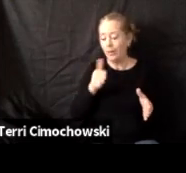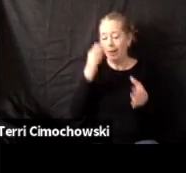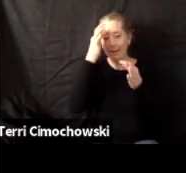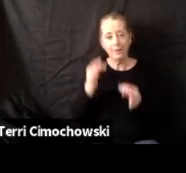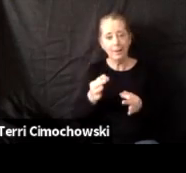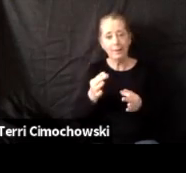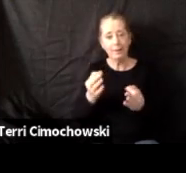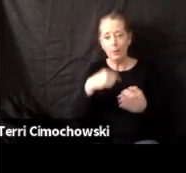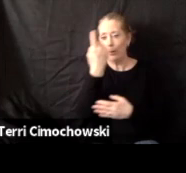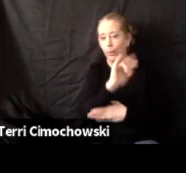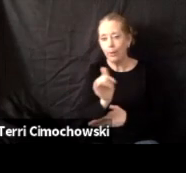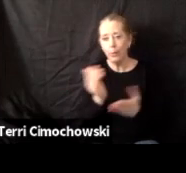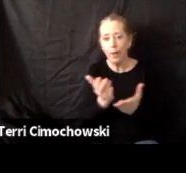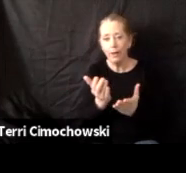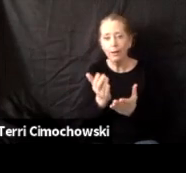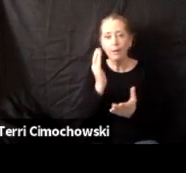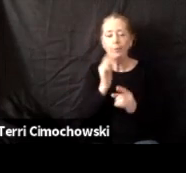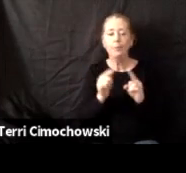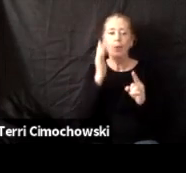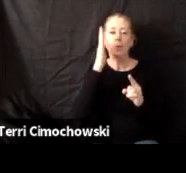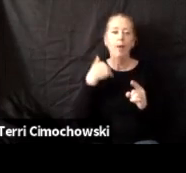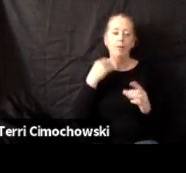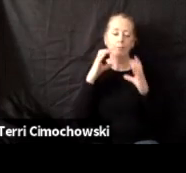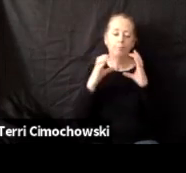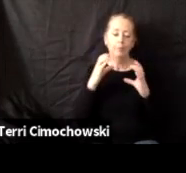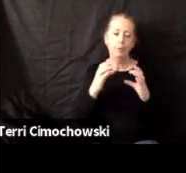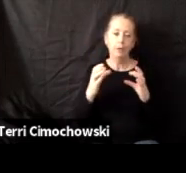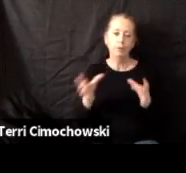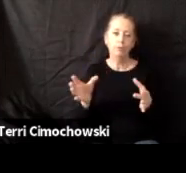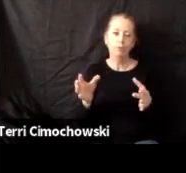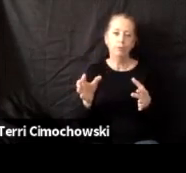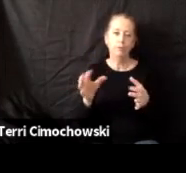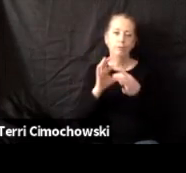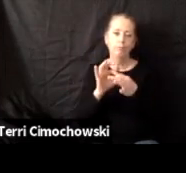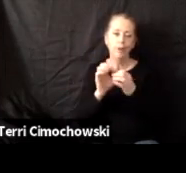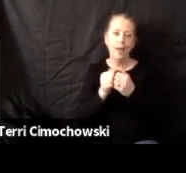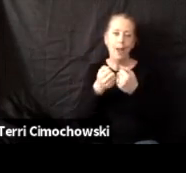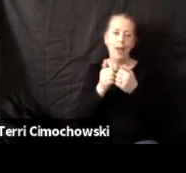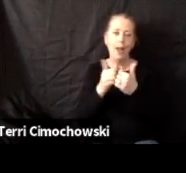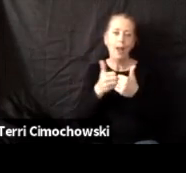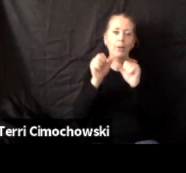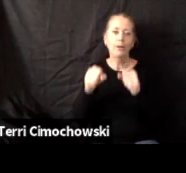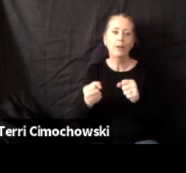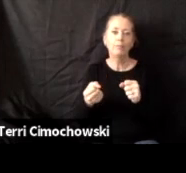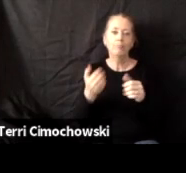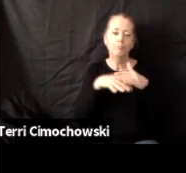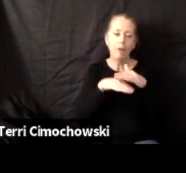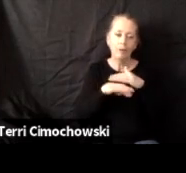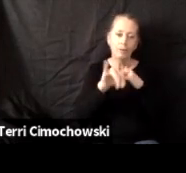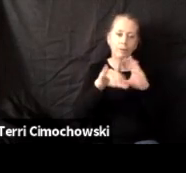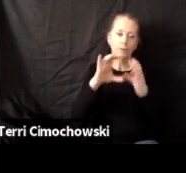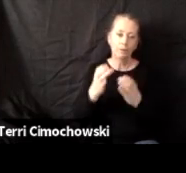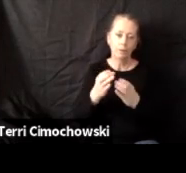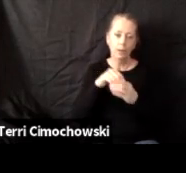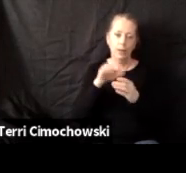look like yet, but there will be communication related to how they can access those classes in